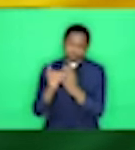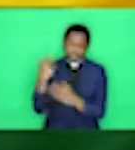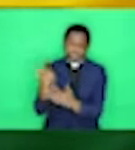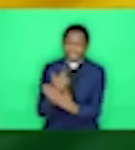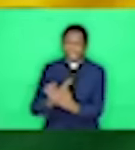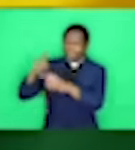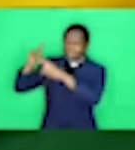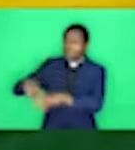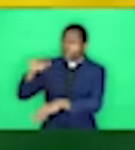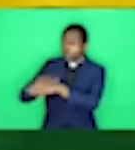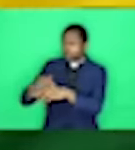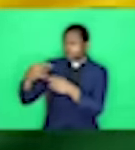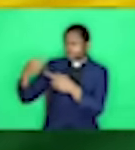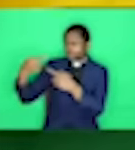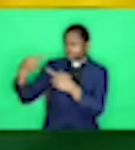citizens.